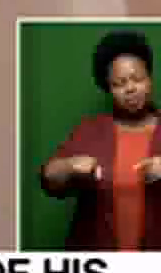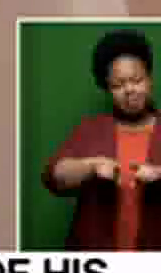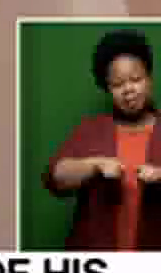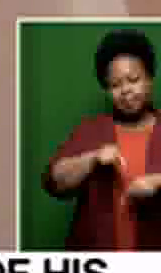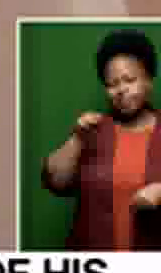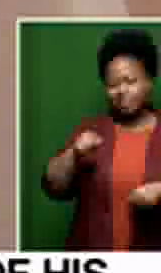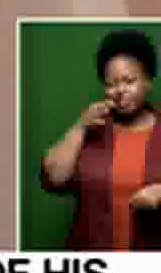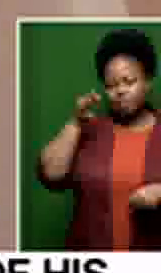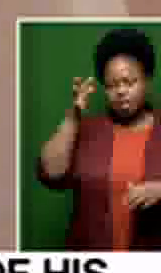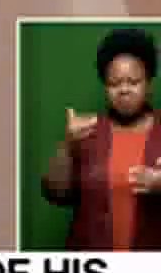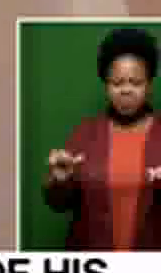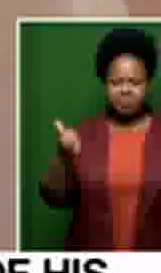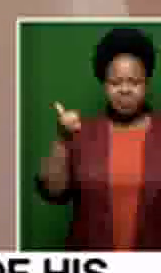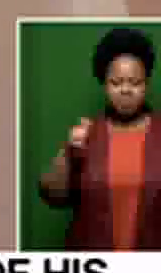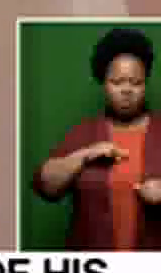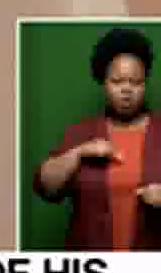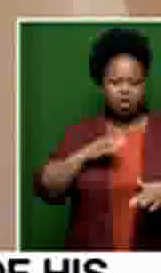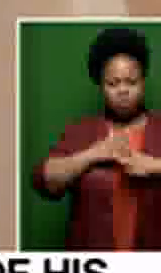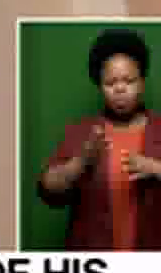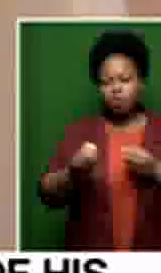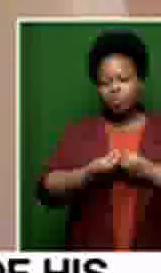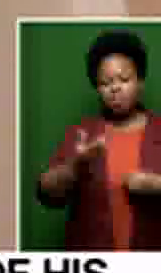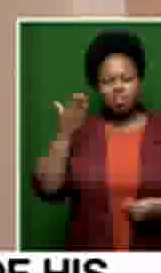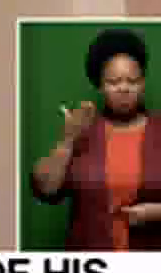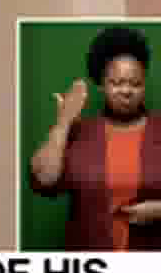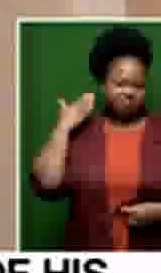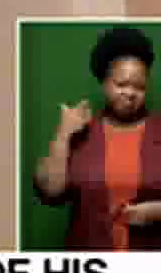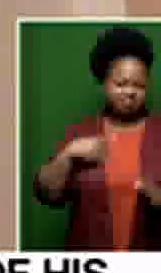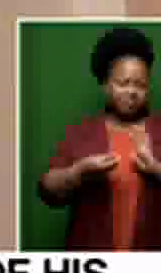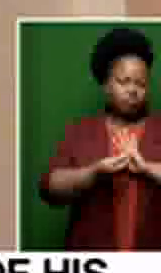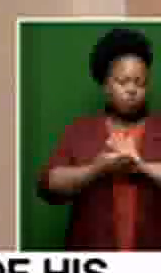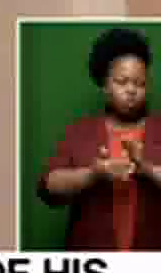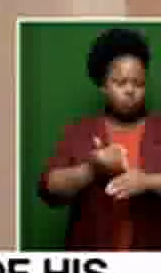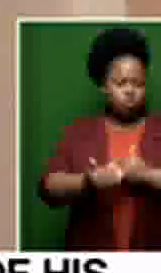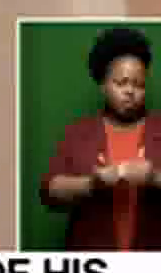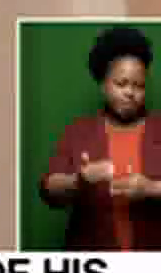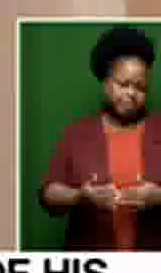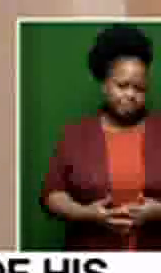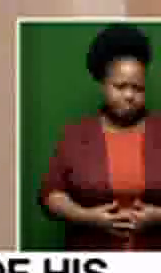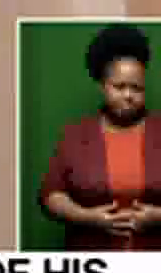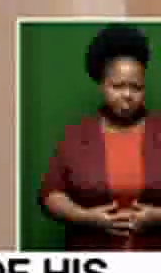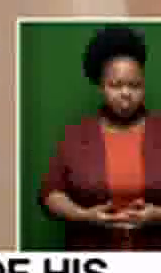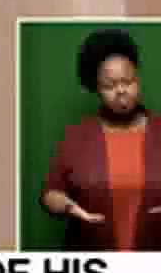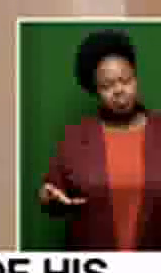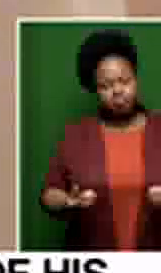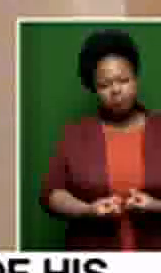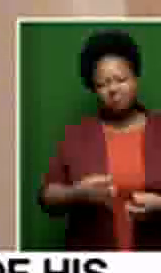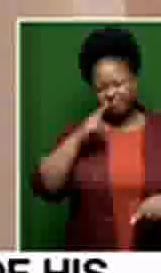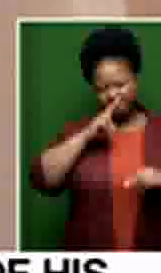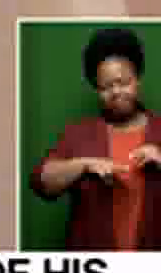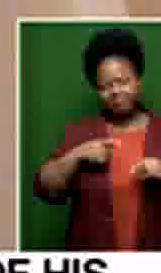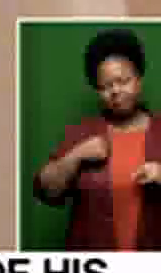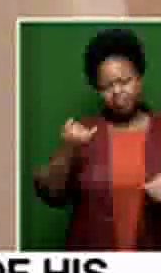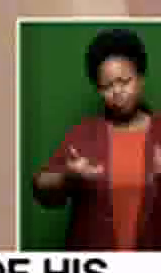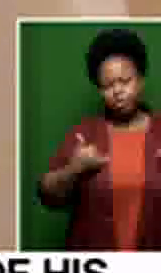artist, that's, worked with me tirelessly in the recording process. So I had a lot of fun doing